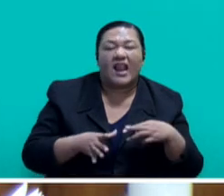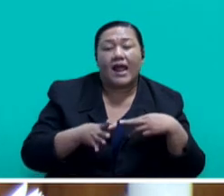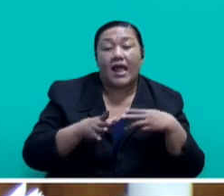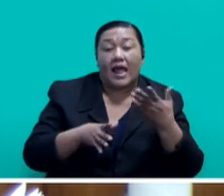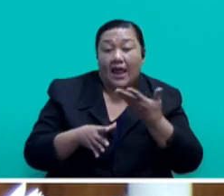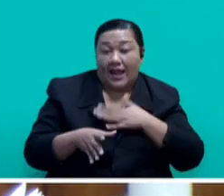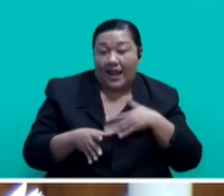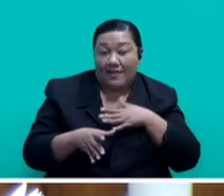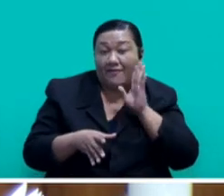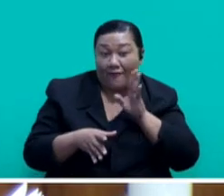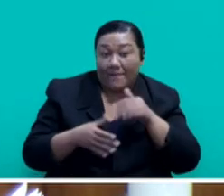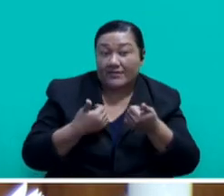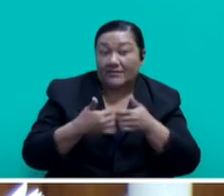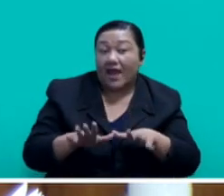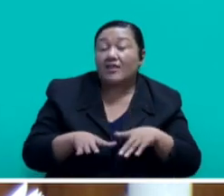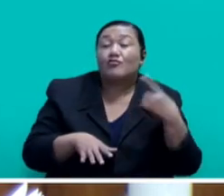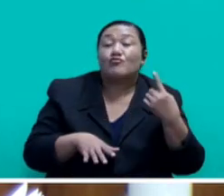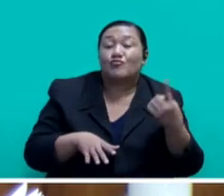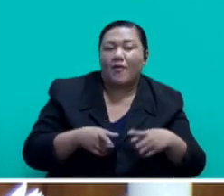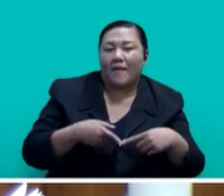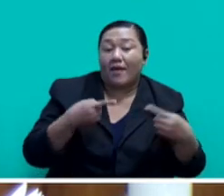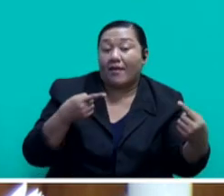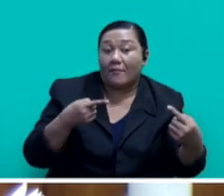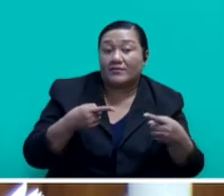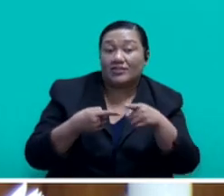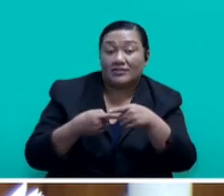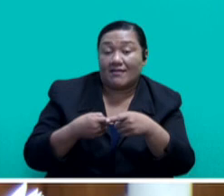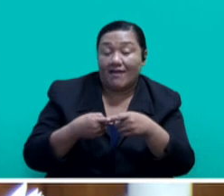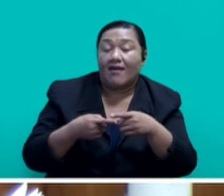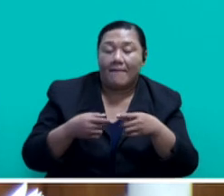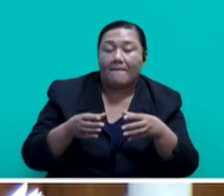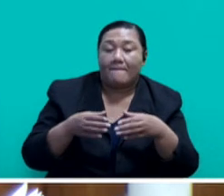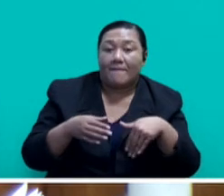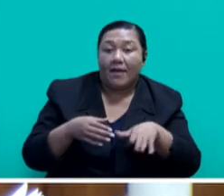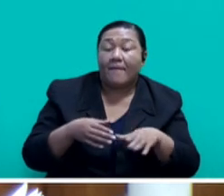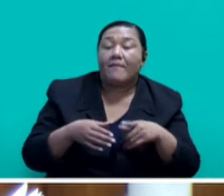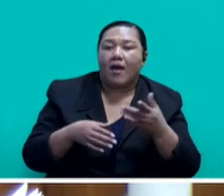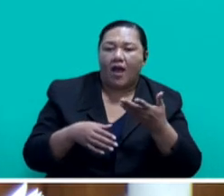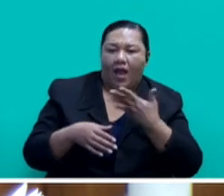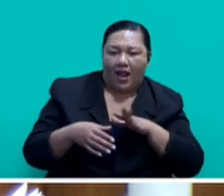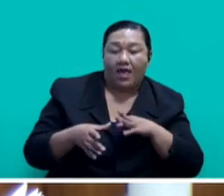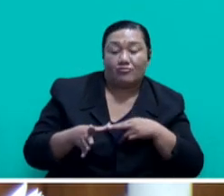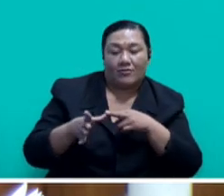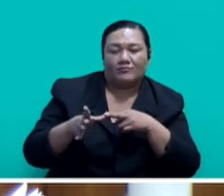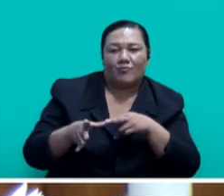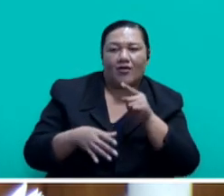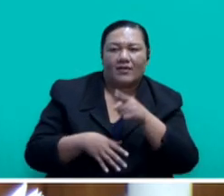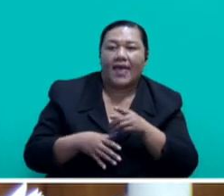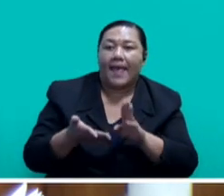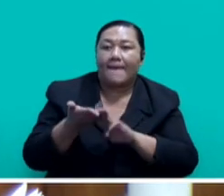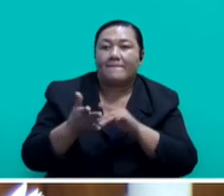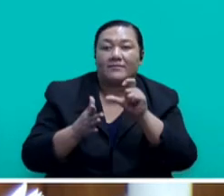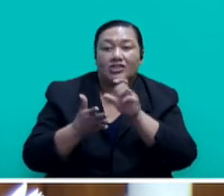by the members of the opposition. First of all, Honourable Hemchand.